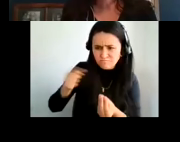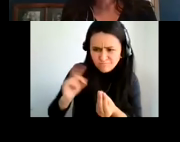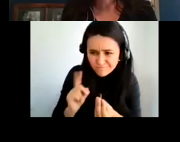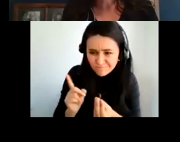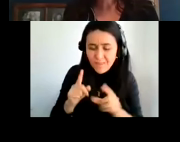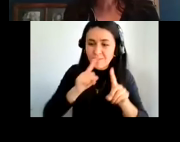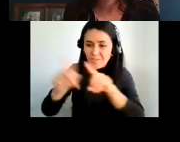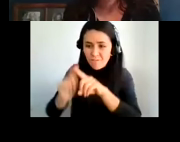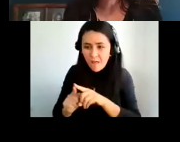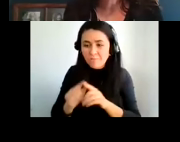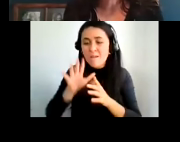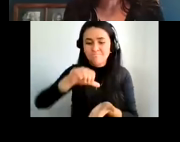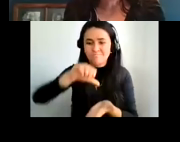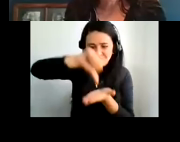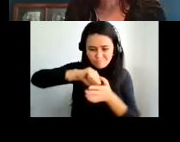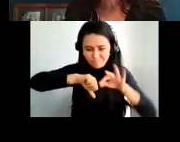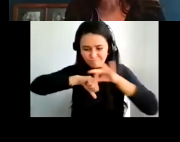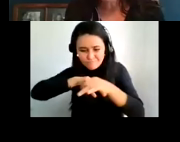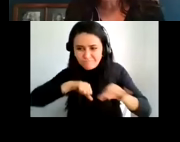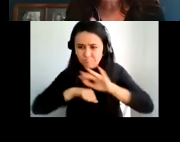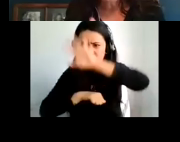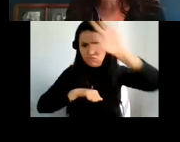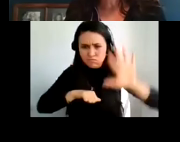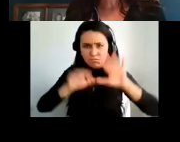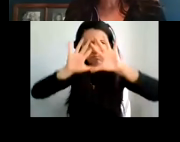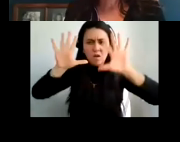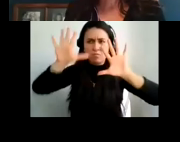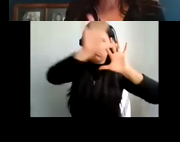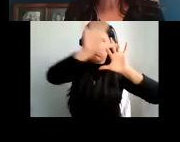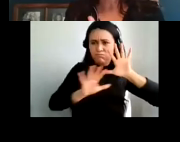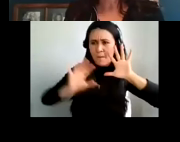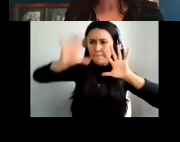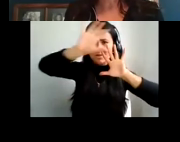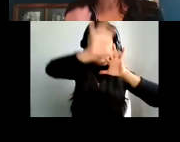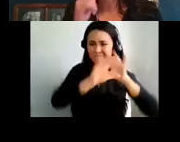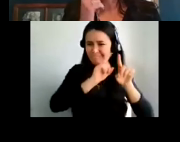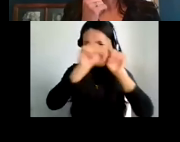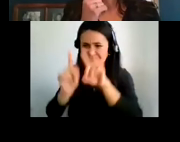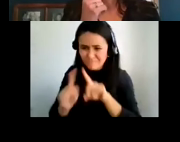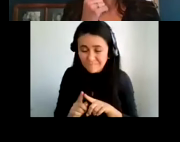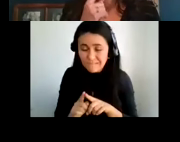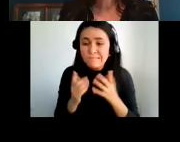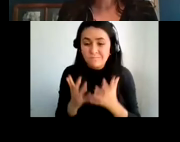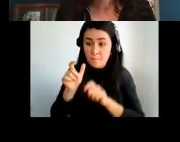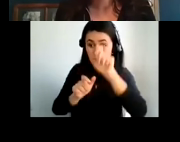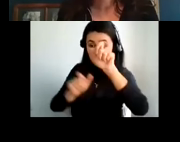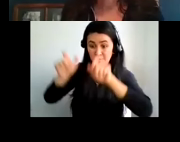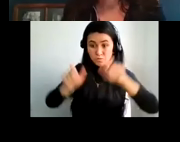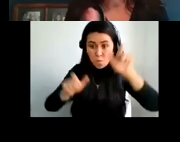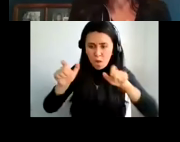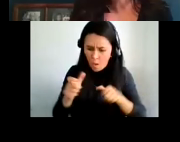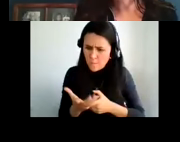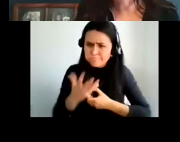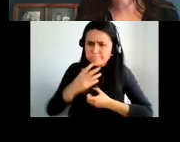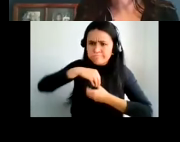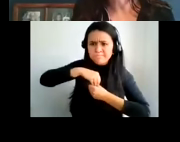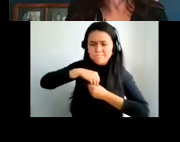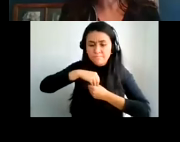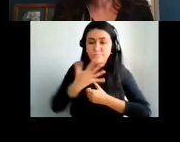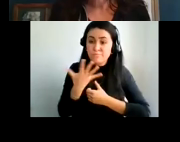as men in different types of populations, such as indigenous populations, as well as other